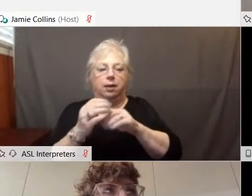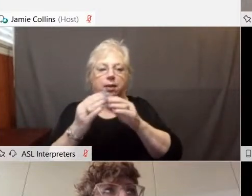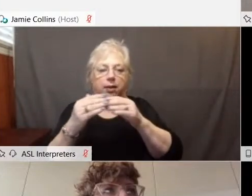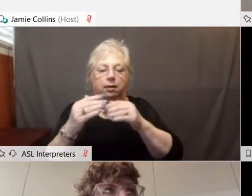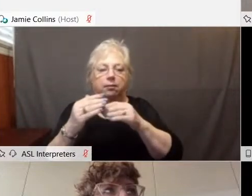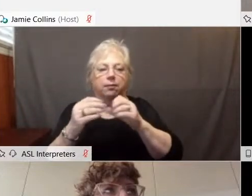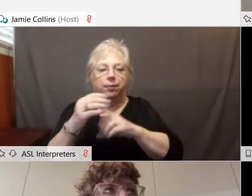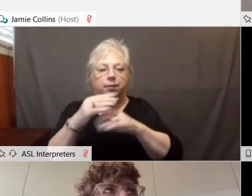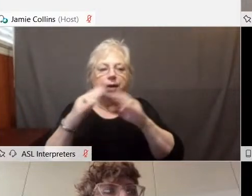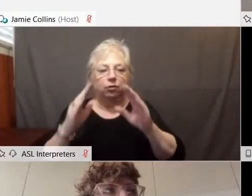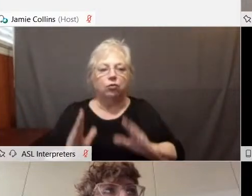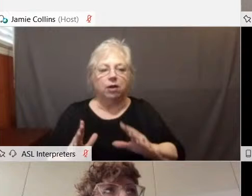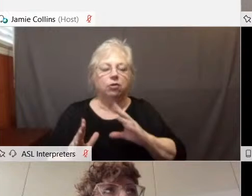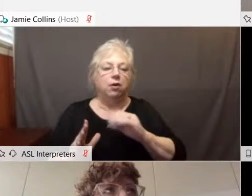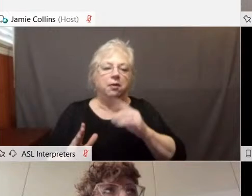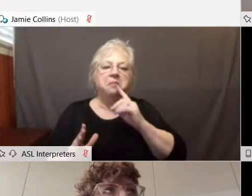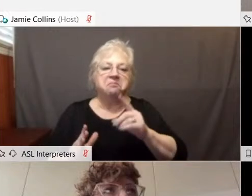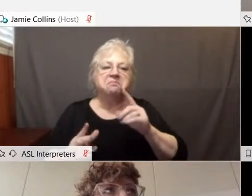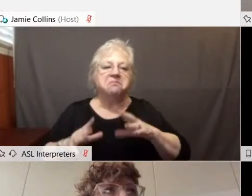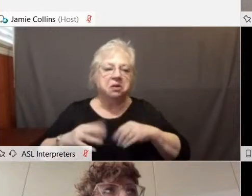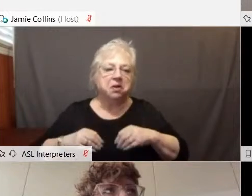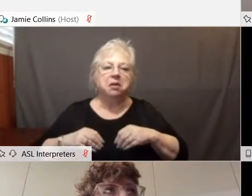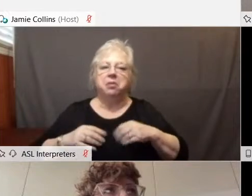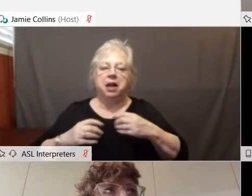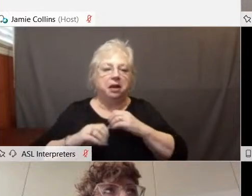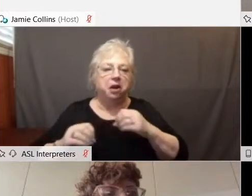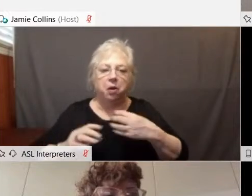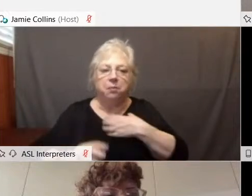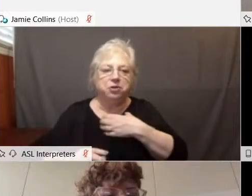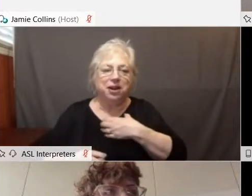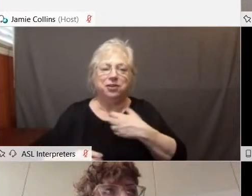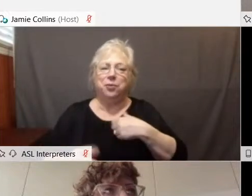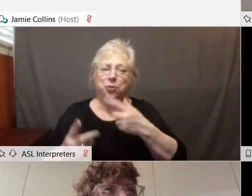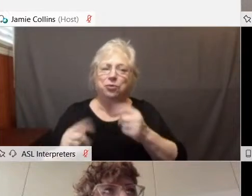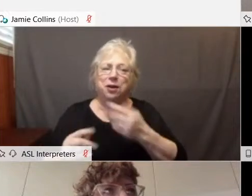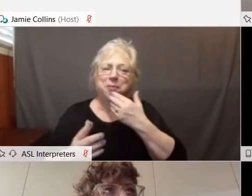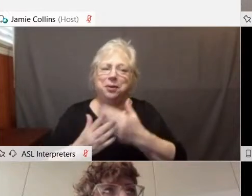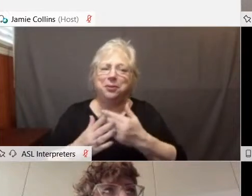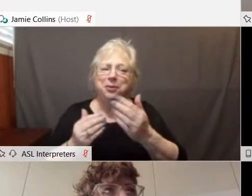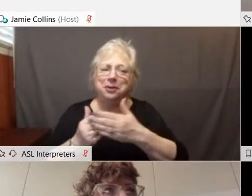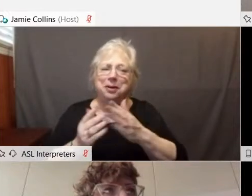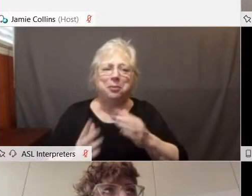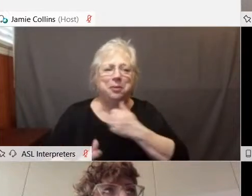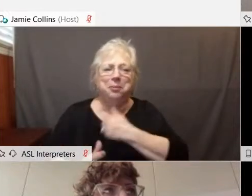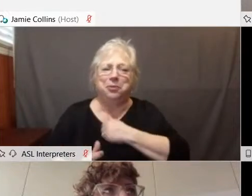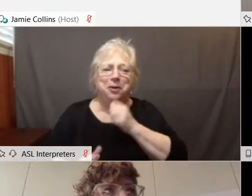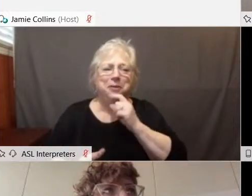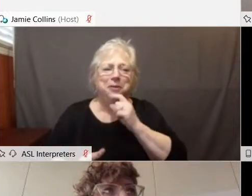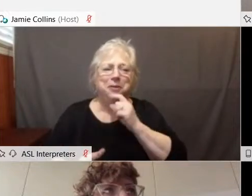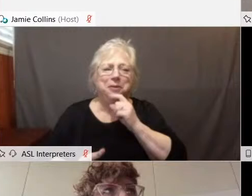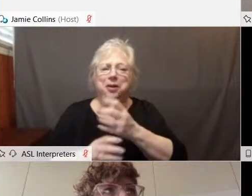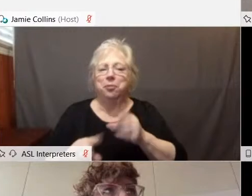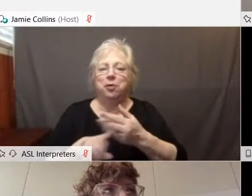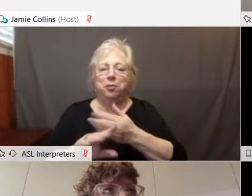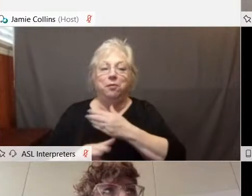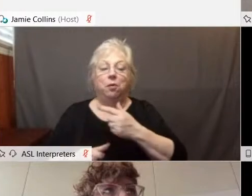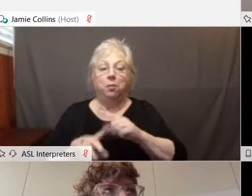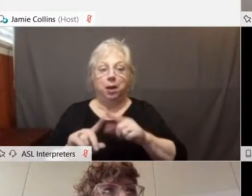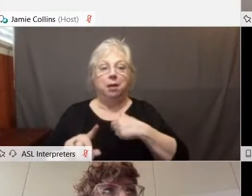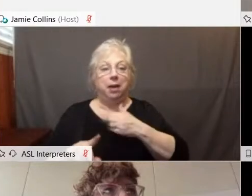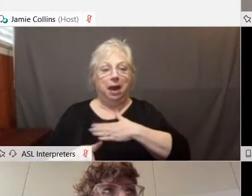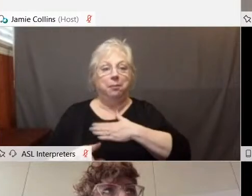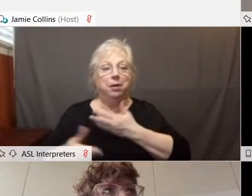and cooperative and had no objection. So we're trying to be considerate neighbors. I'm sorry that you didn't get the reports before, but I'm happy to bring one to your